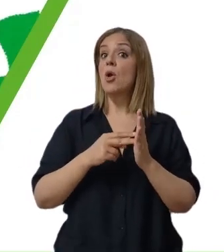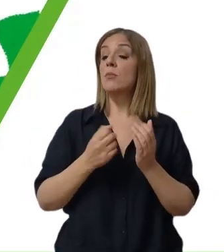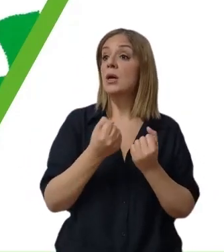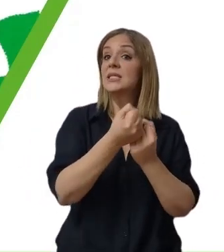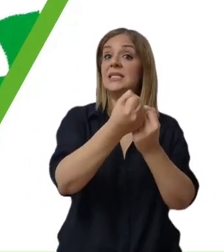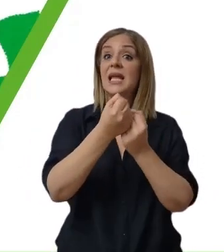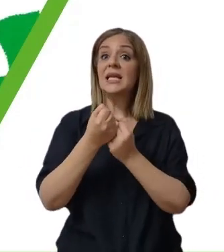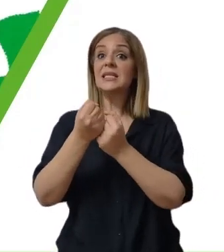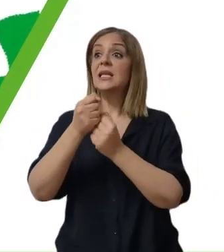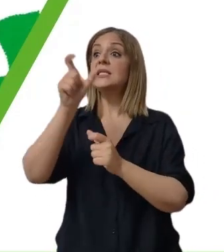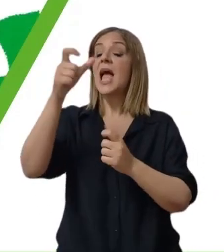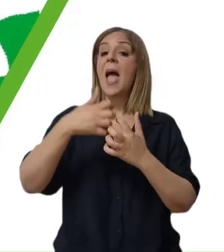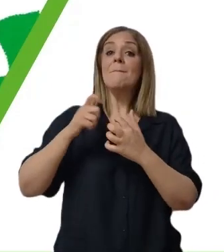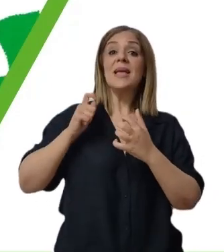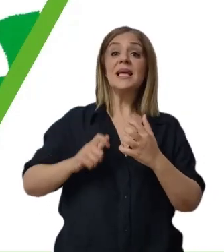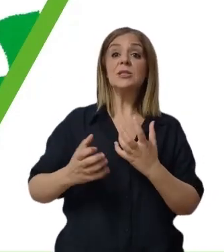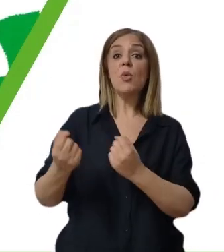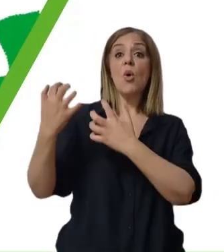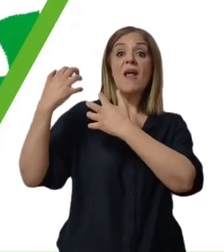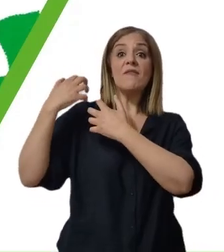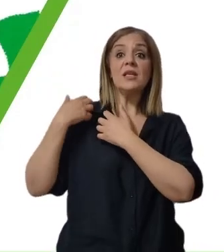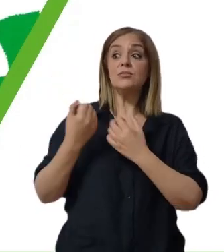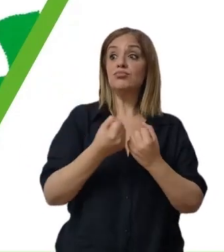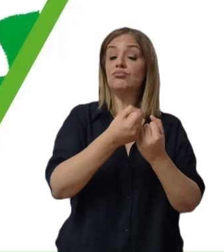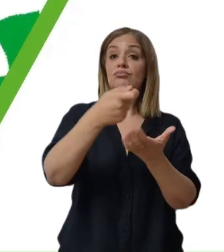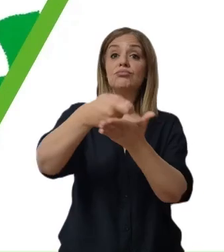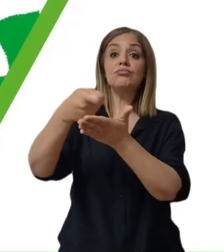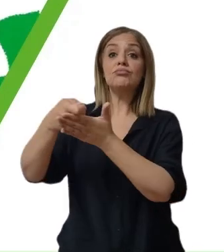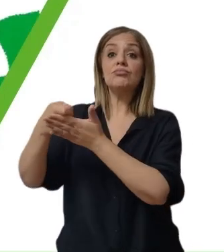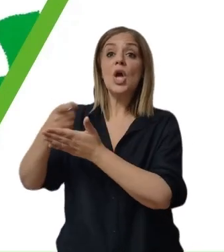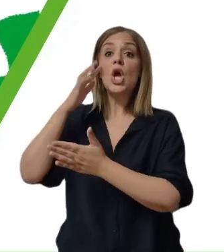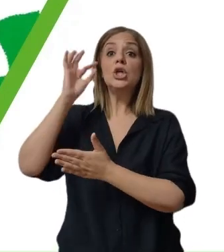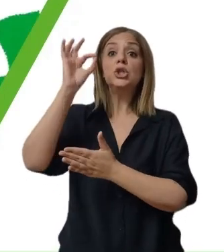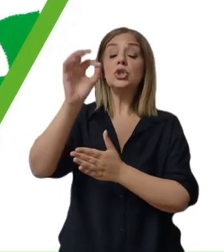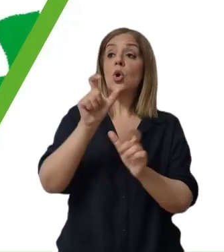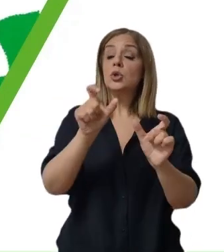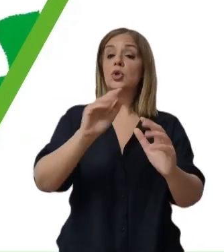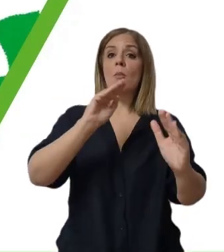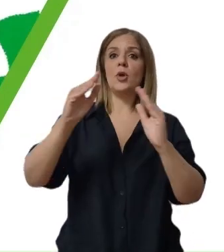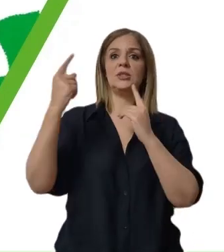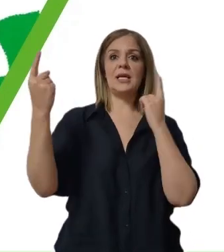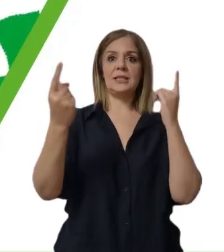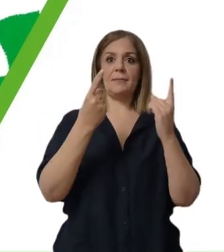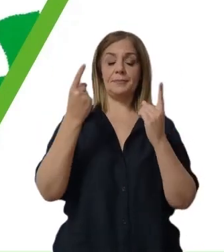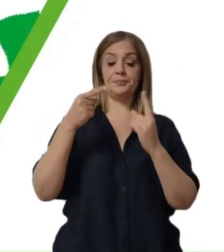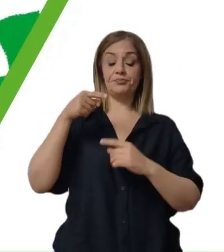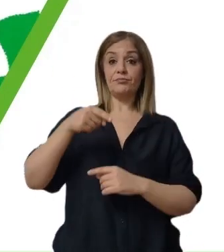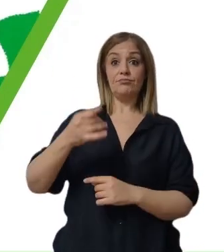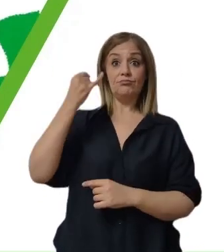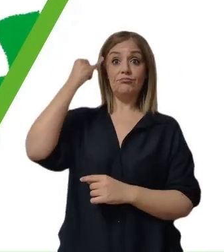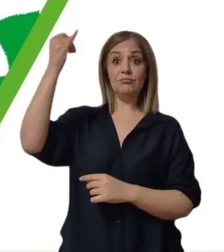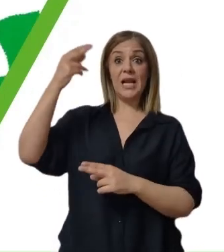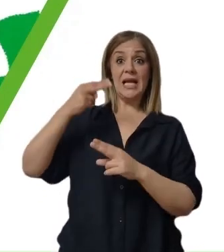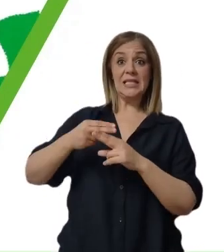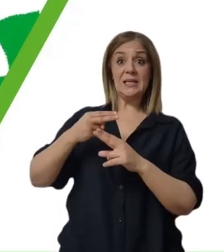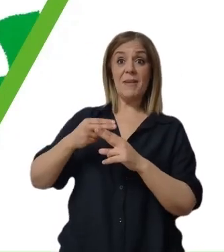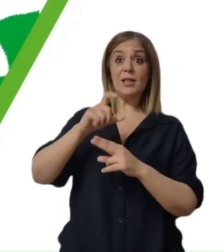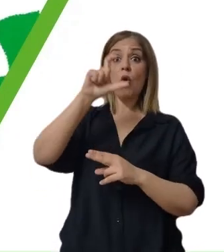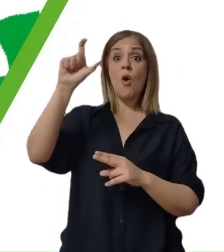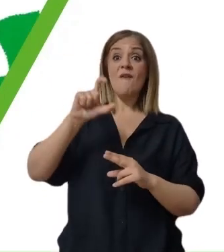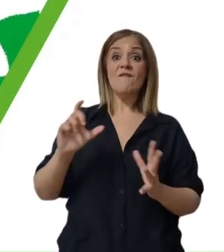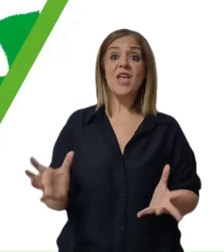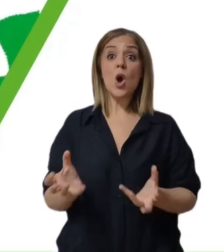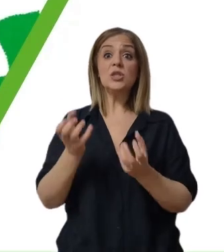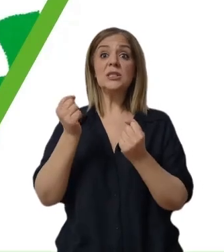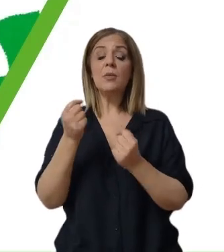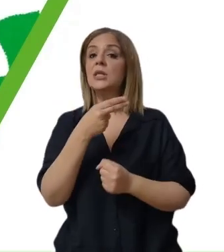responsible business and practices and long-term growth. The key idea of sustainability is